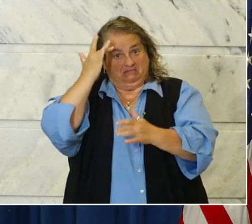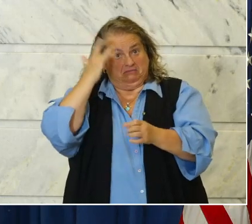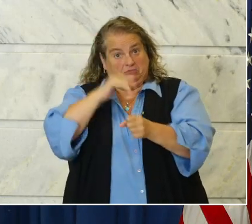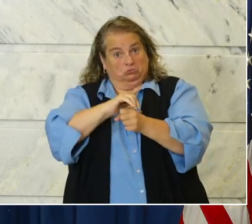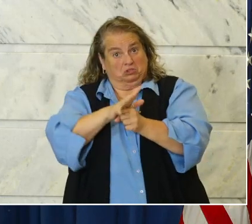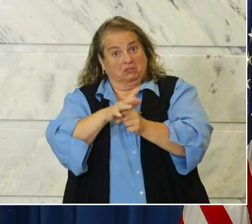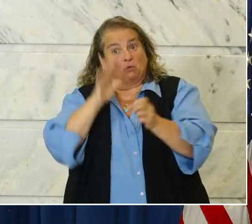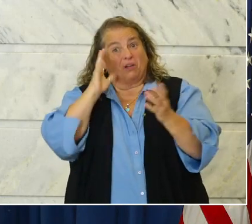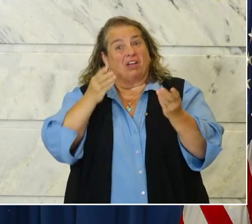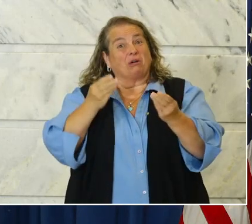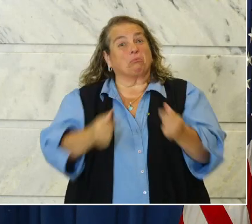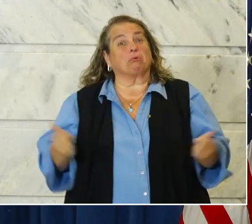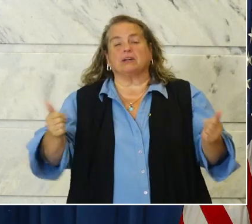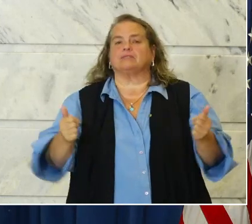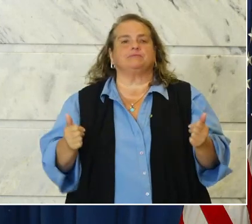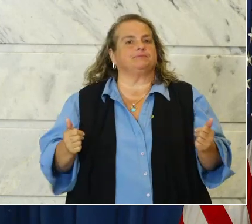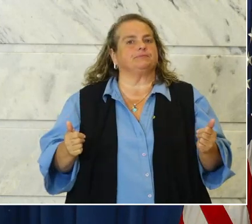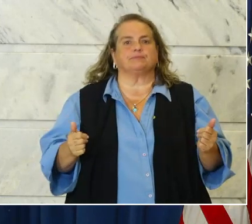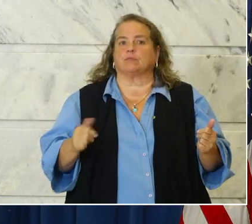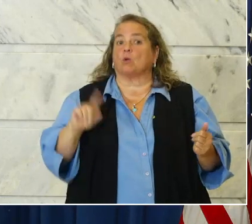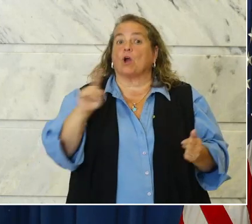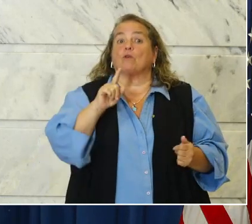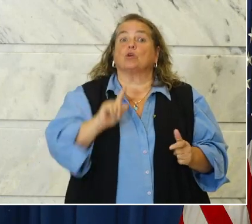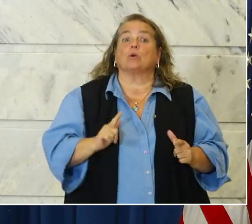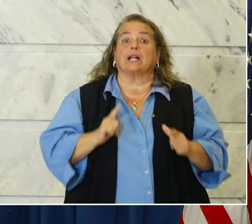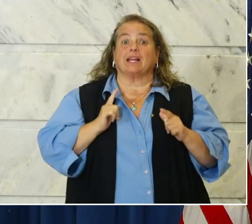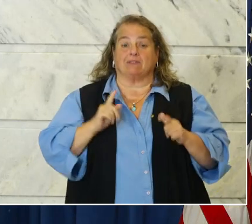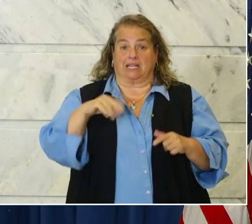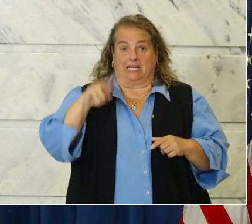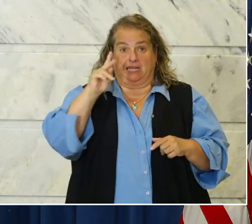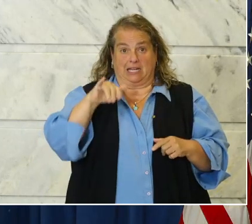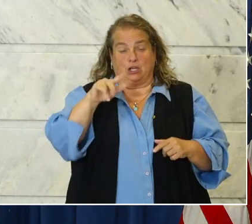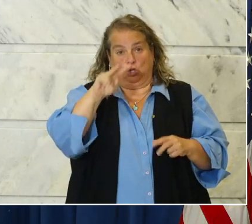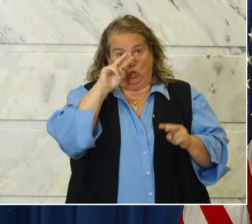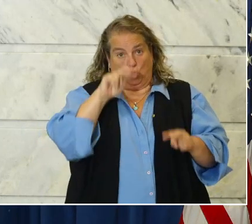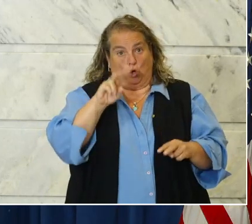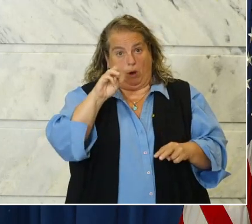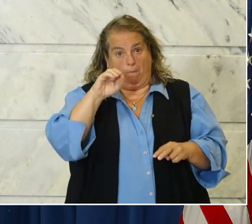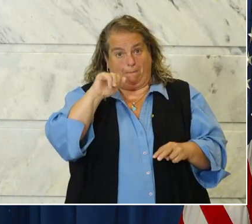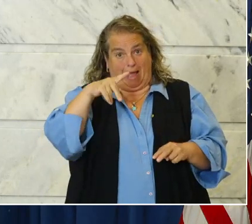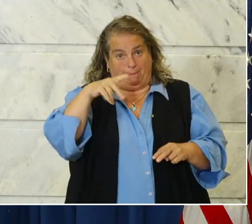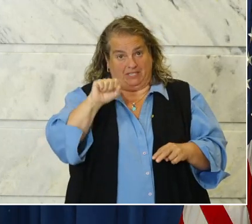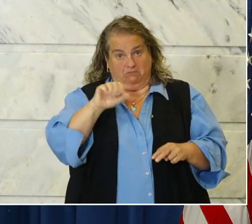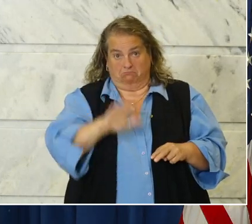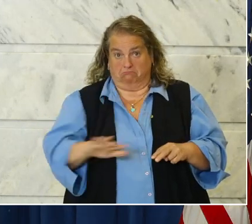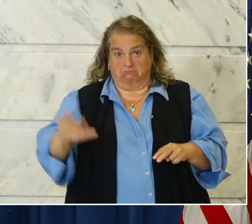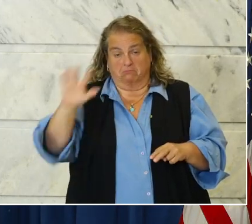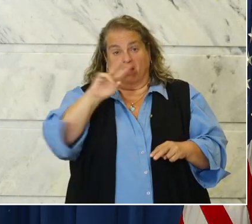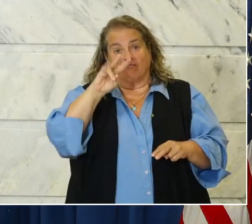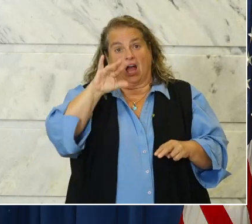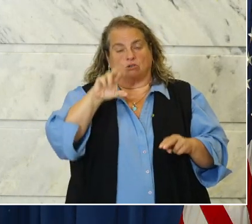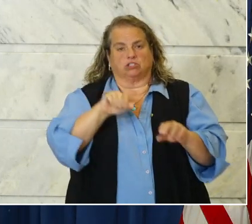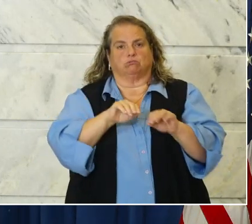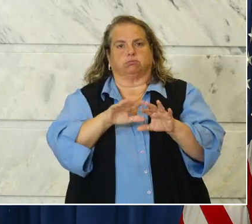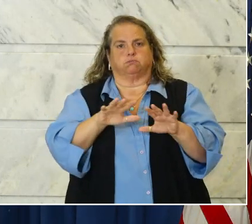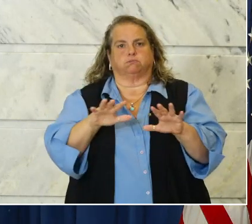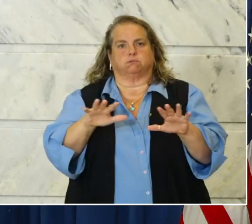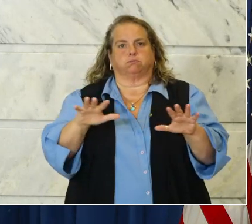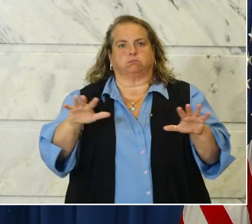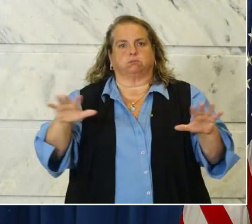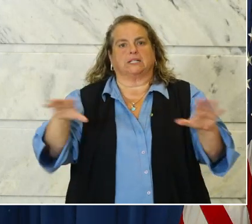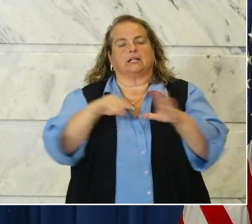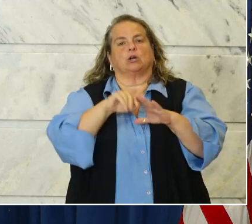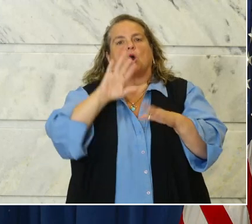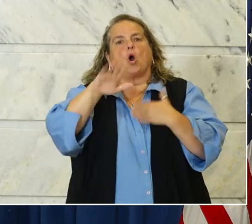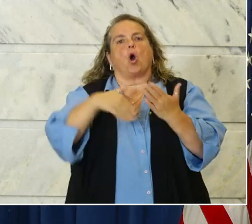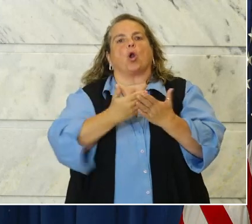Kentucky, and you can look at the maps, the virus is spreading and spreading significantly in your community. We all need to